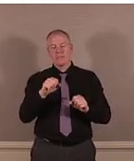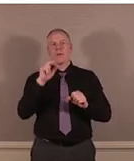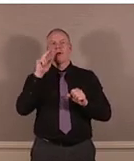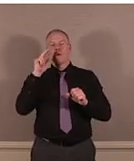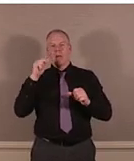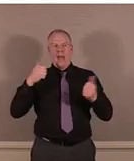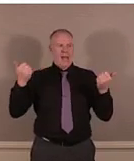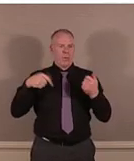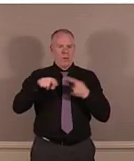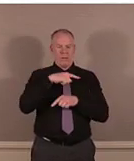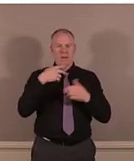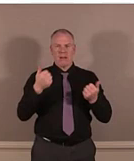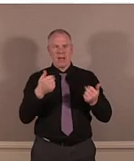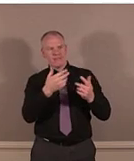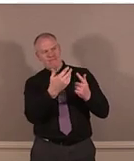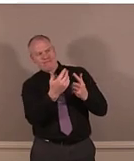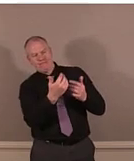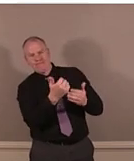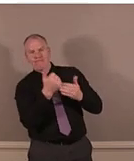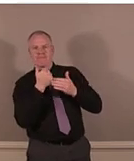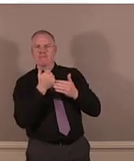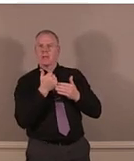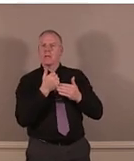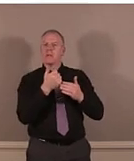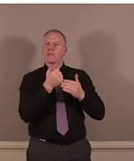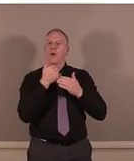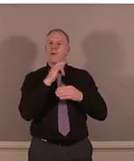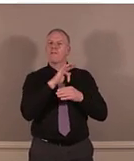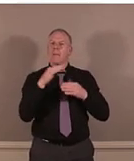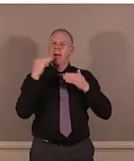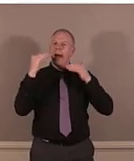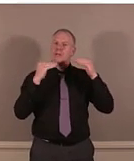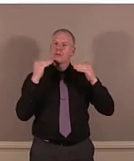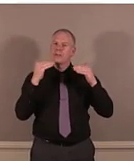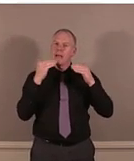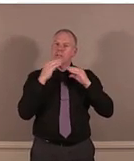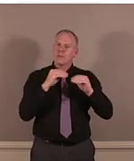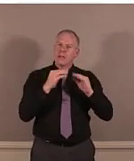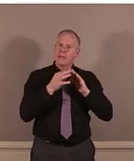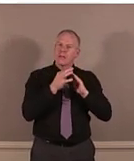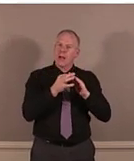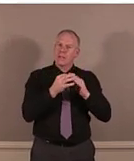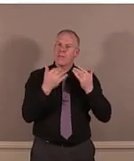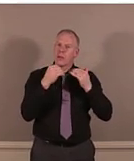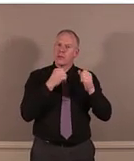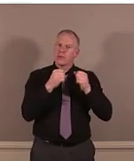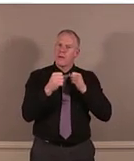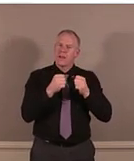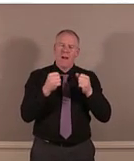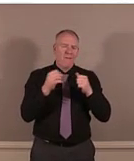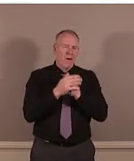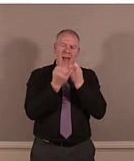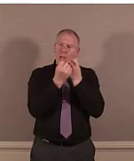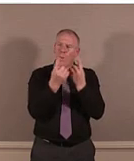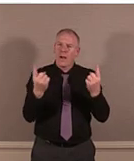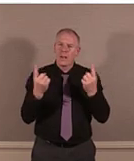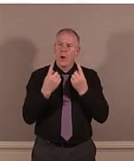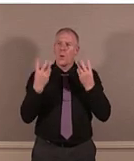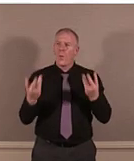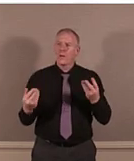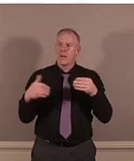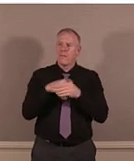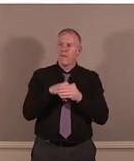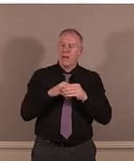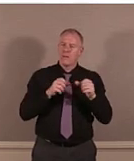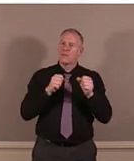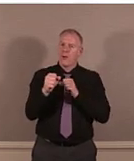access support from an adult education guidance and information services. And this is available to anybody who wishes to avail of this